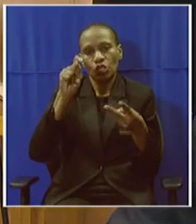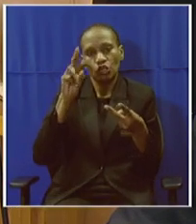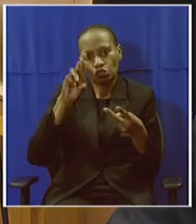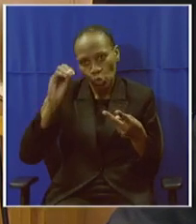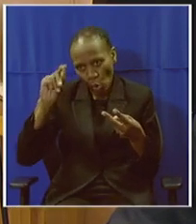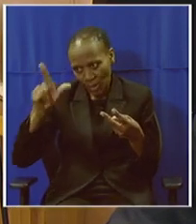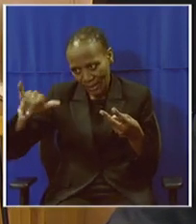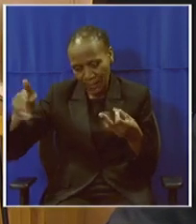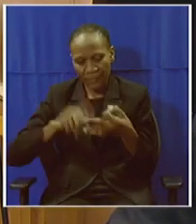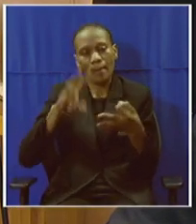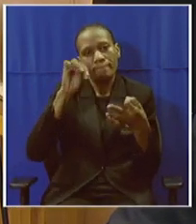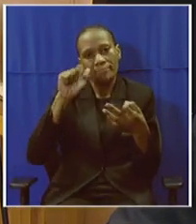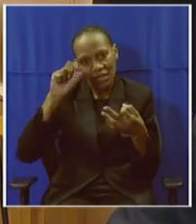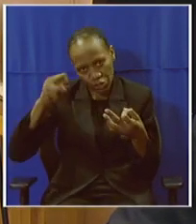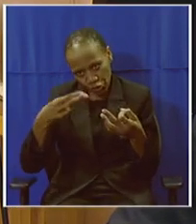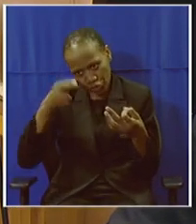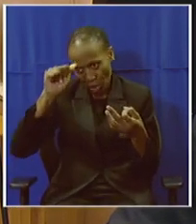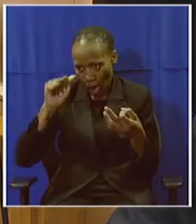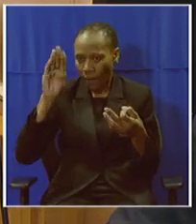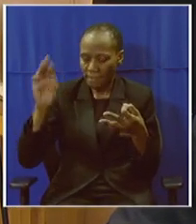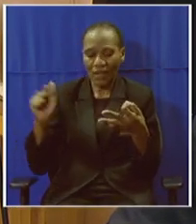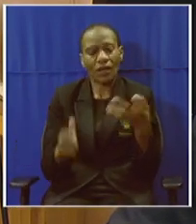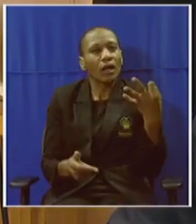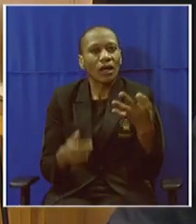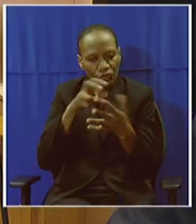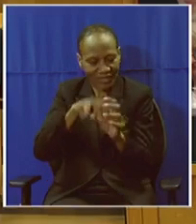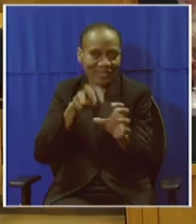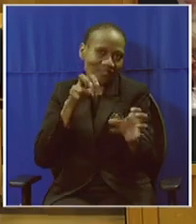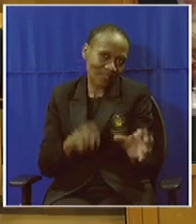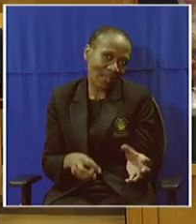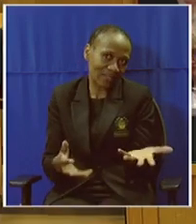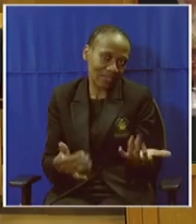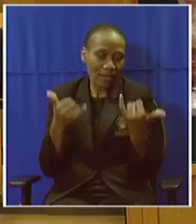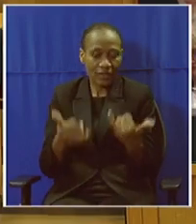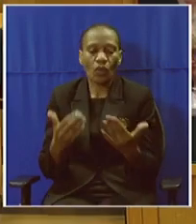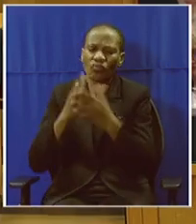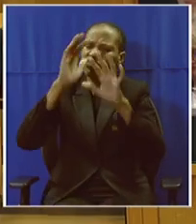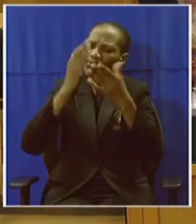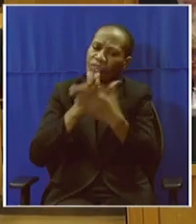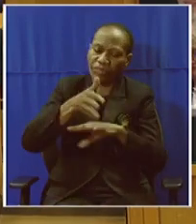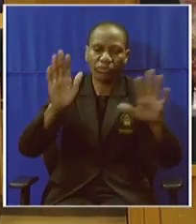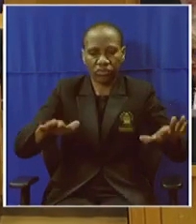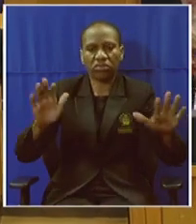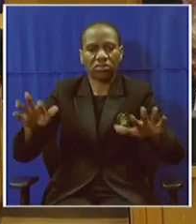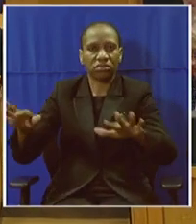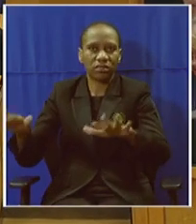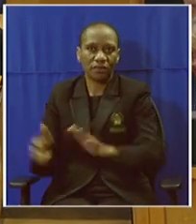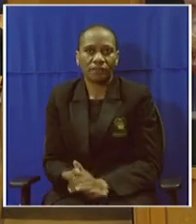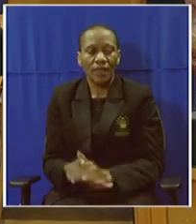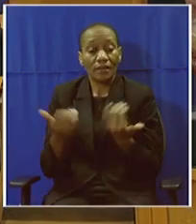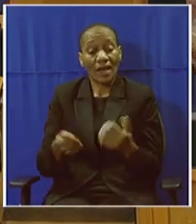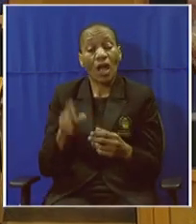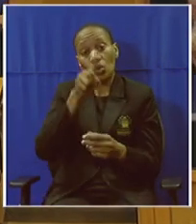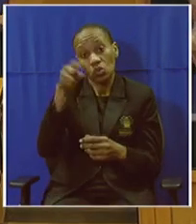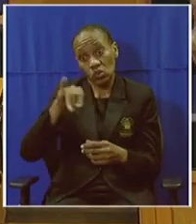Trollip, and Herman Mashaba, in protest against the election of the Helen Zille as its federal chair.